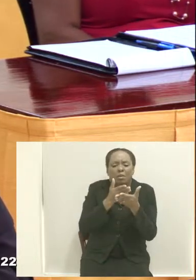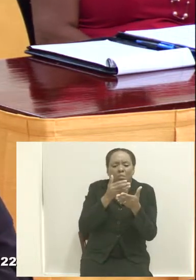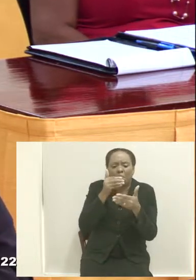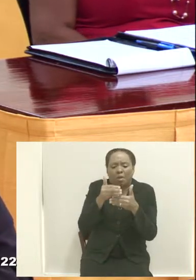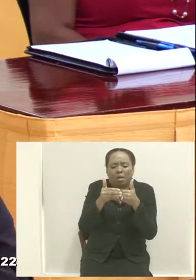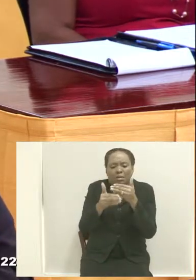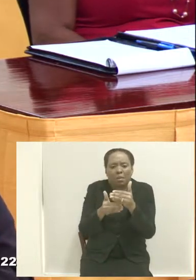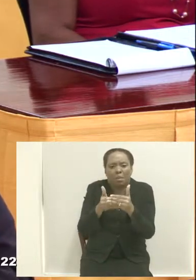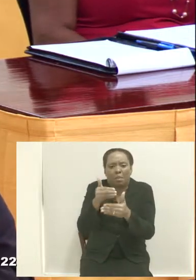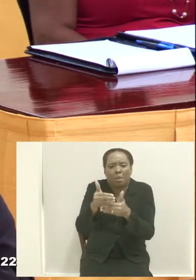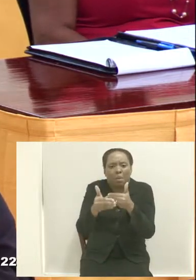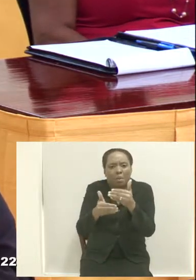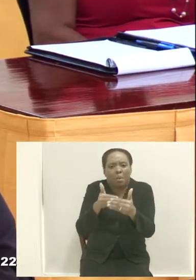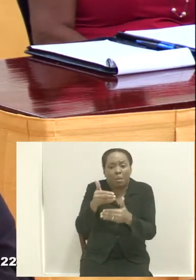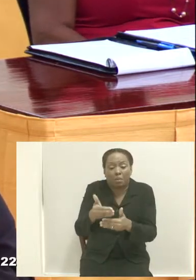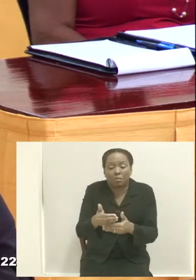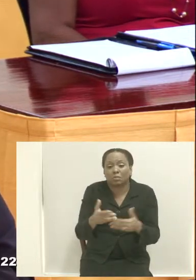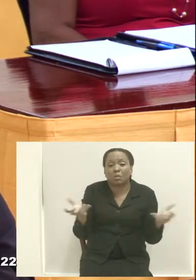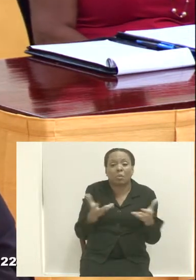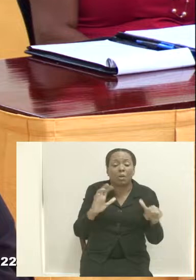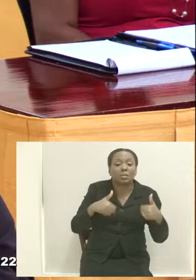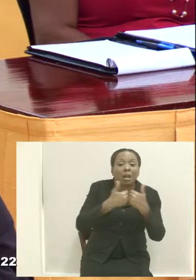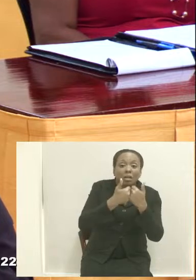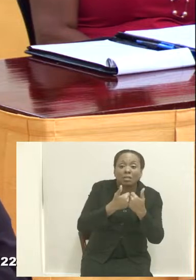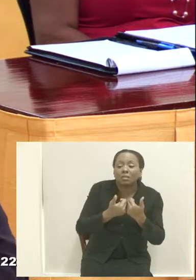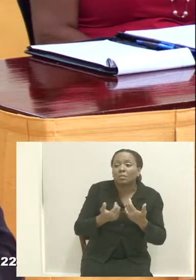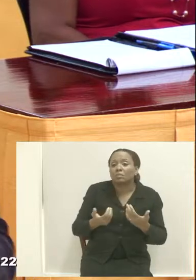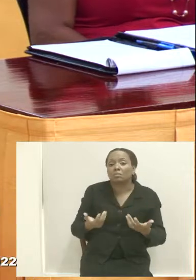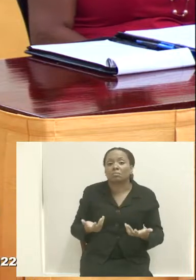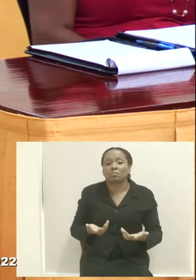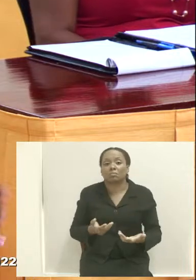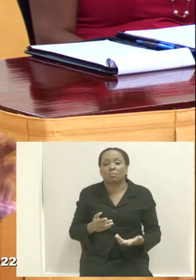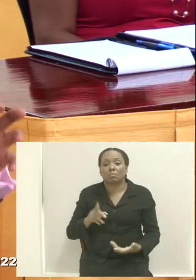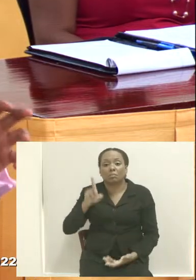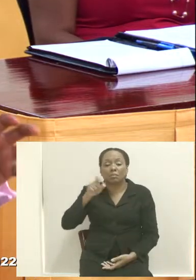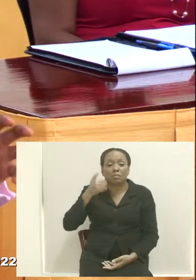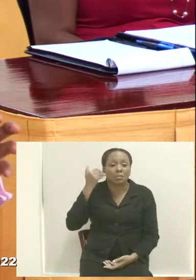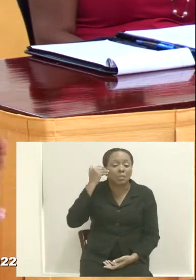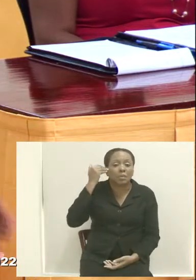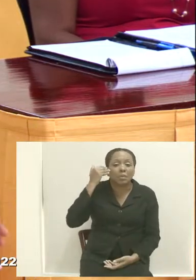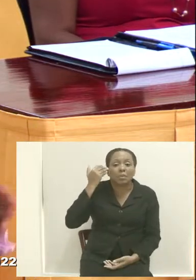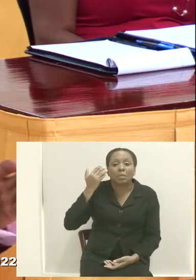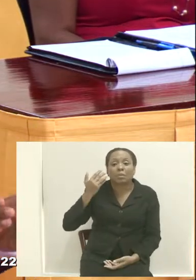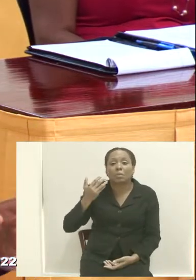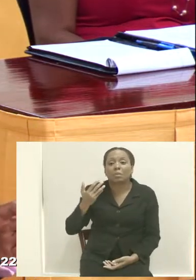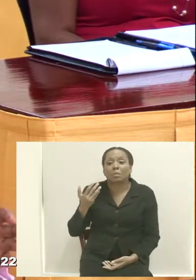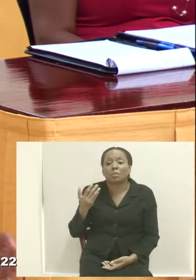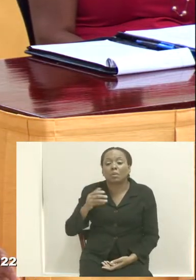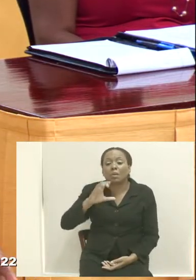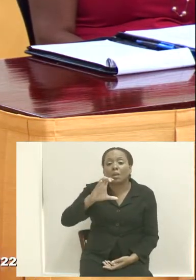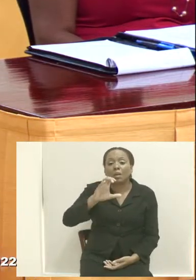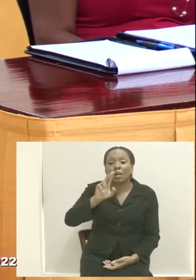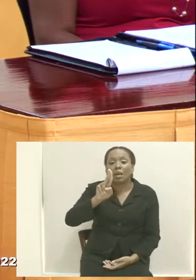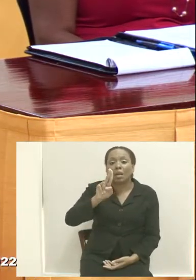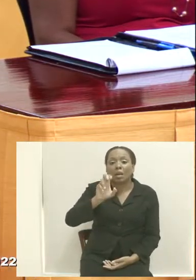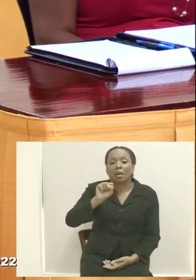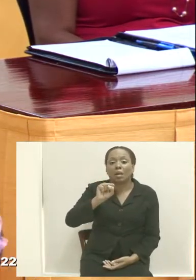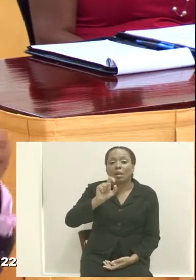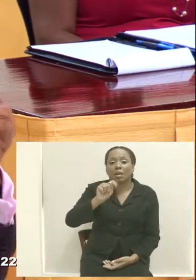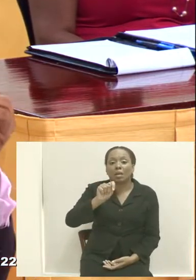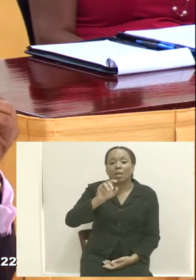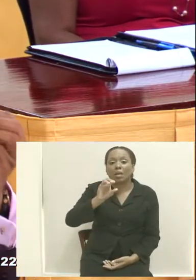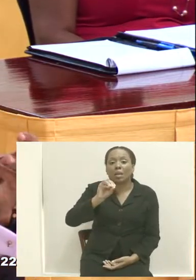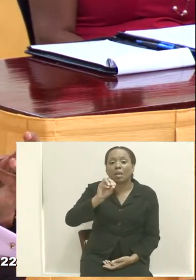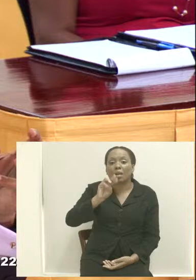those challenges are. You need to be able to have the position of customs and immigration, etc., virtually real time at your fingertips.